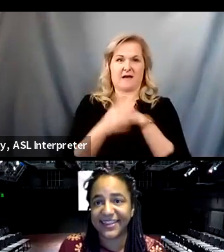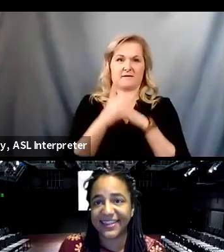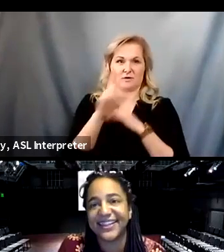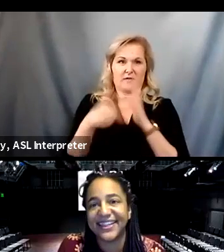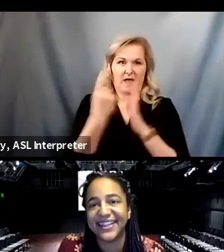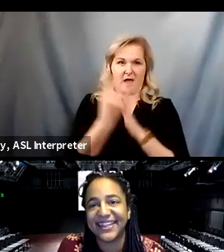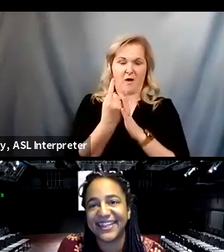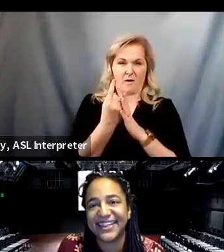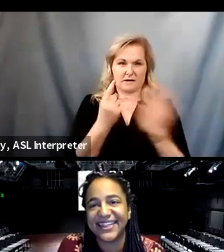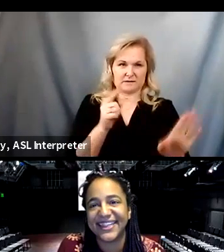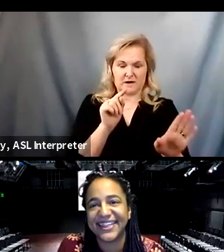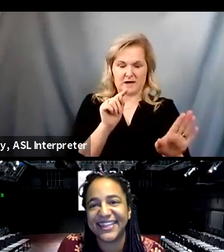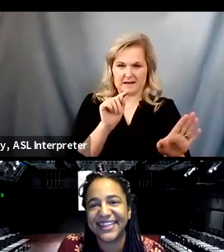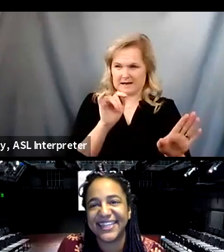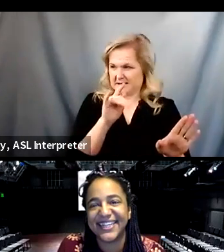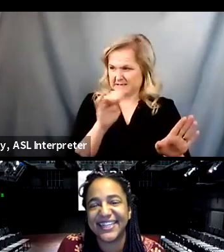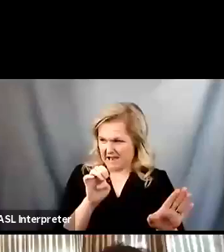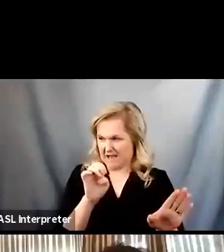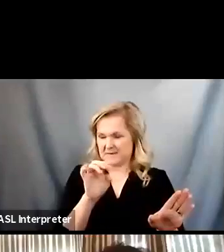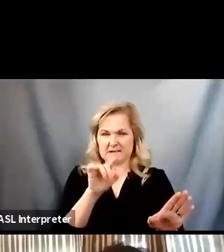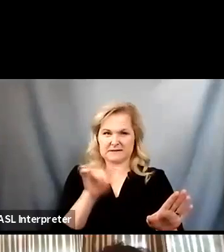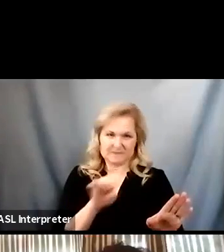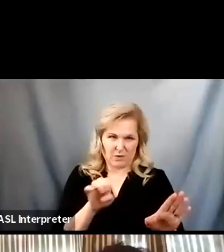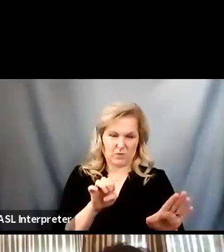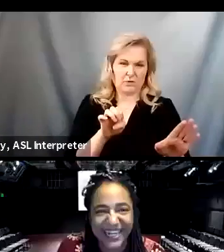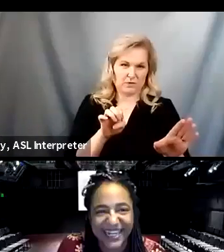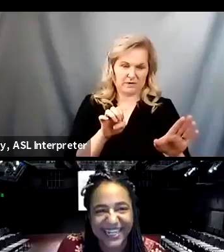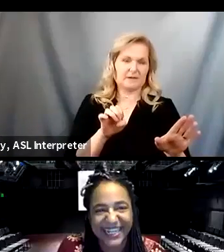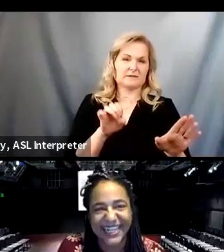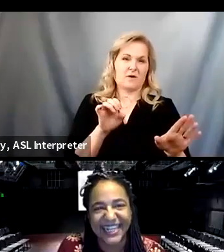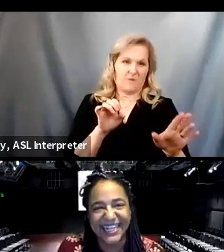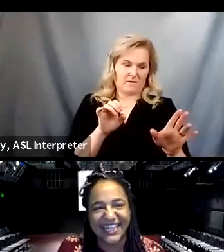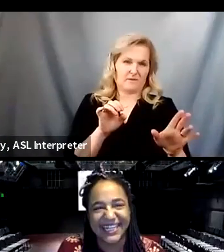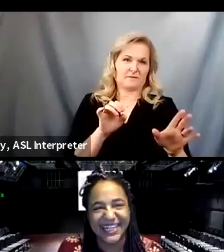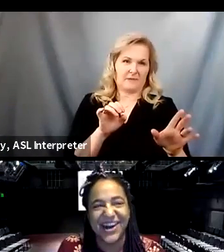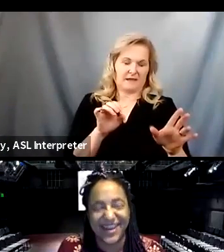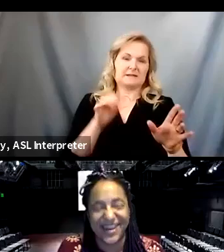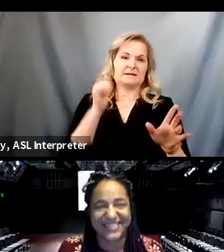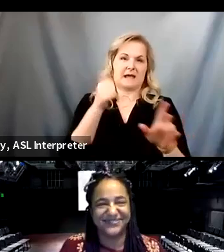zone math, 7 minutes after your hour, we will be back.